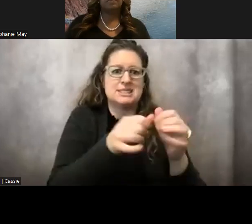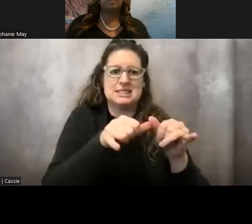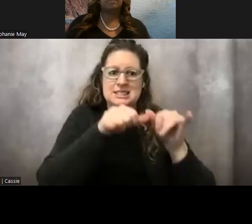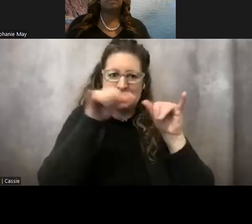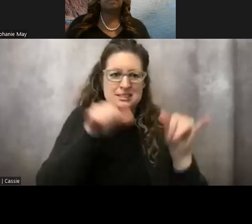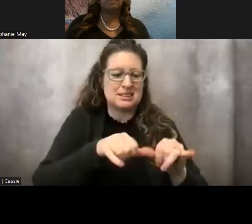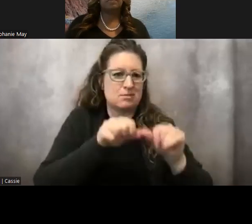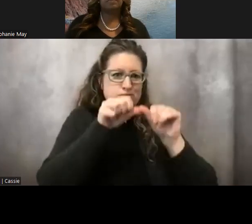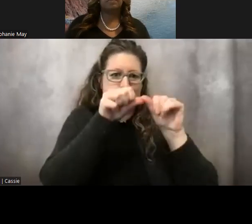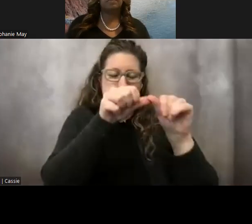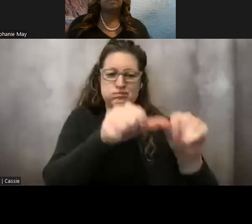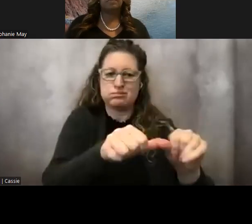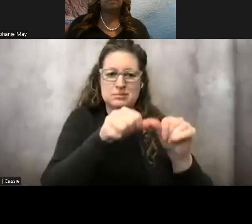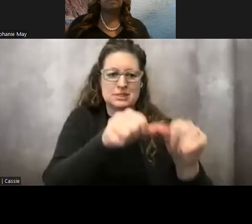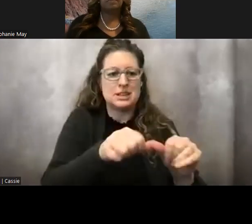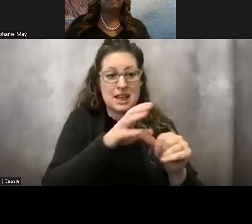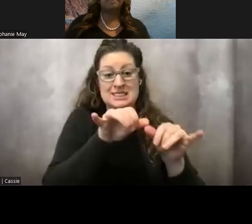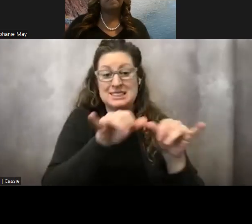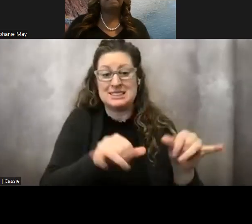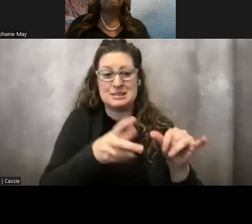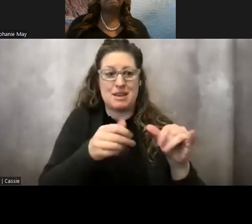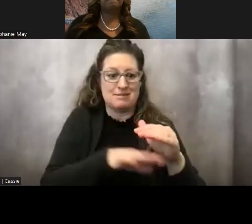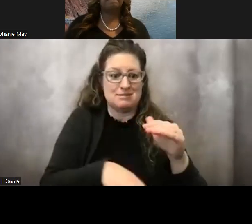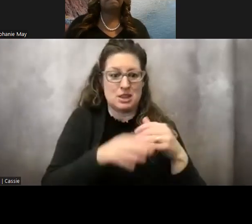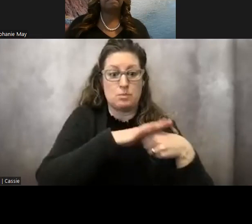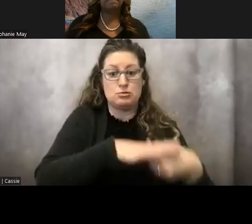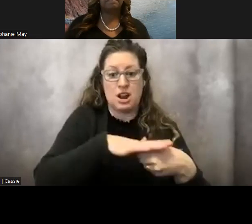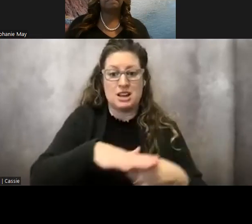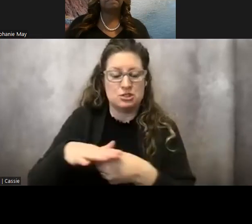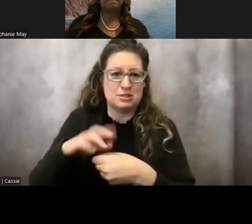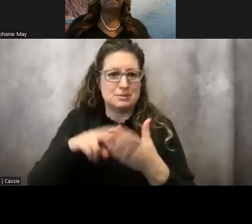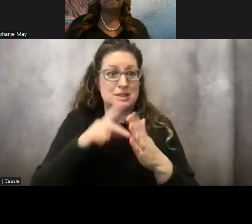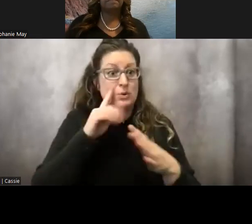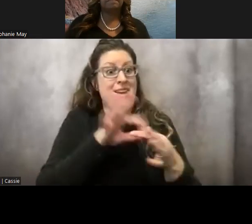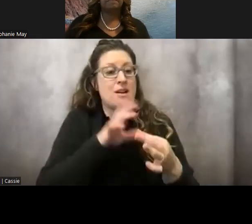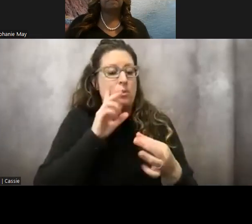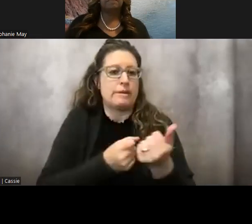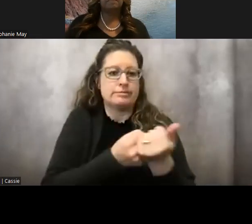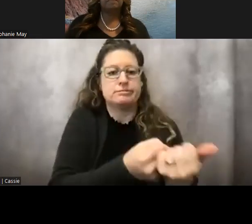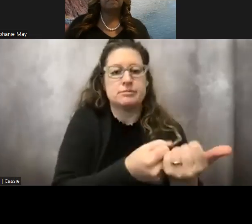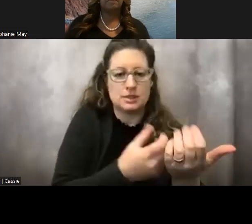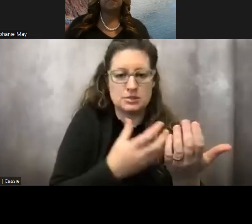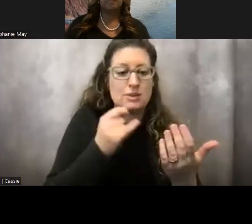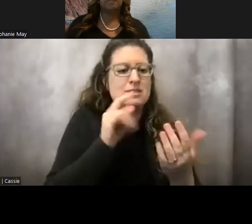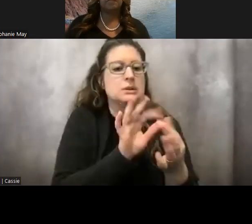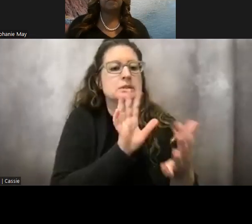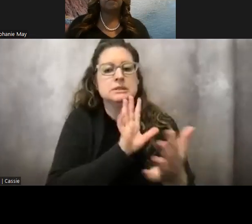going outside them, becoming involved, working with a mutual aid organization, taking part